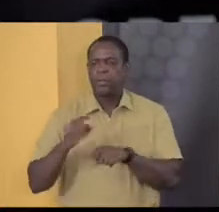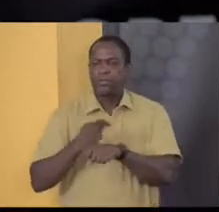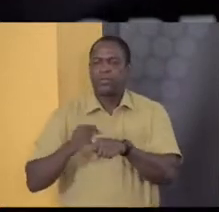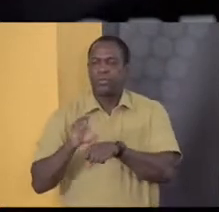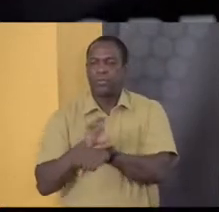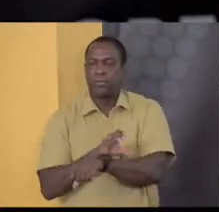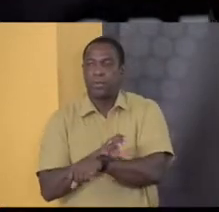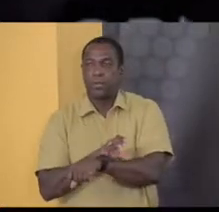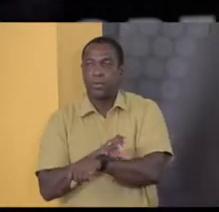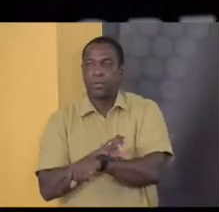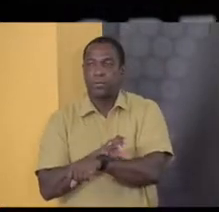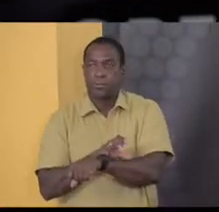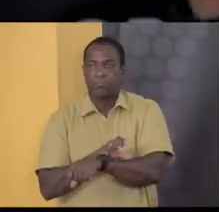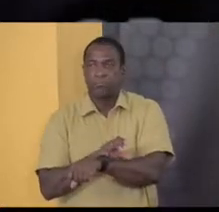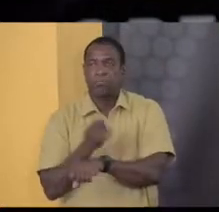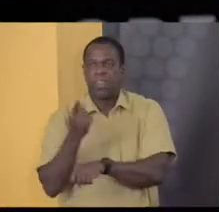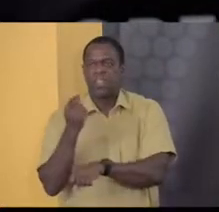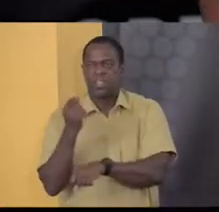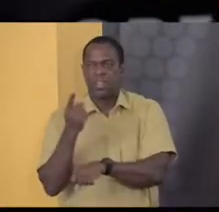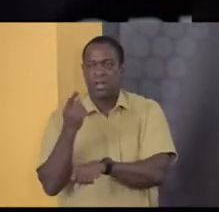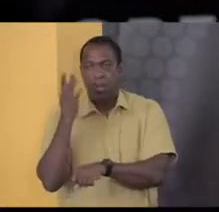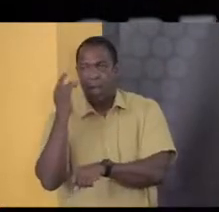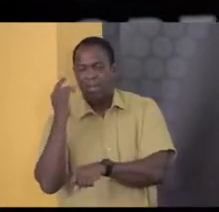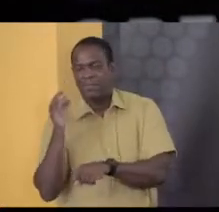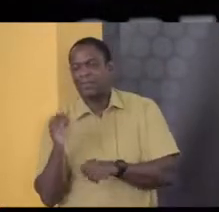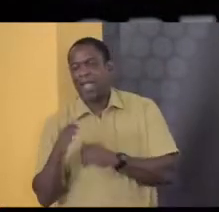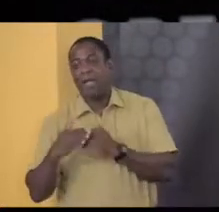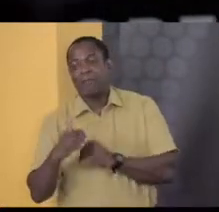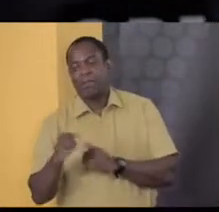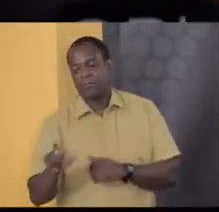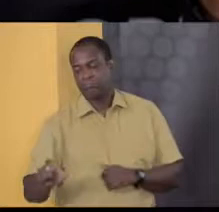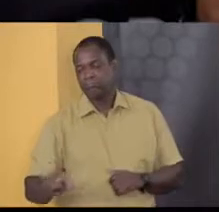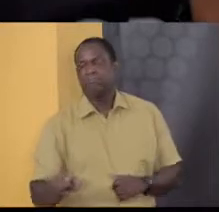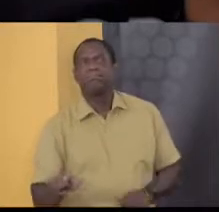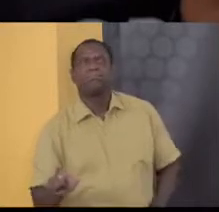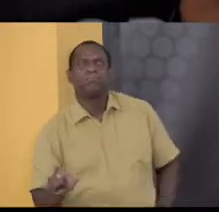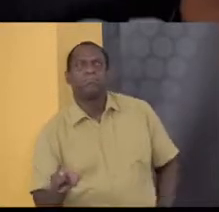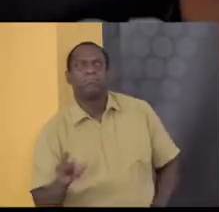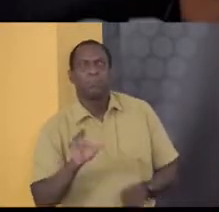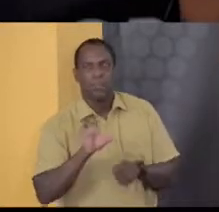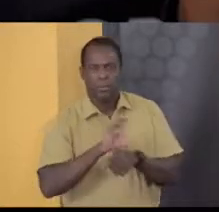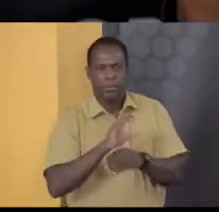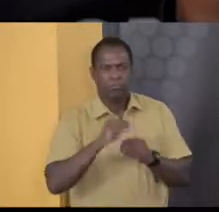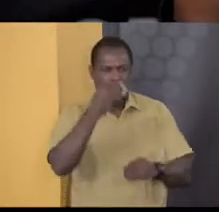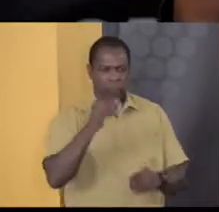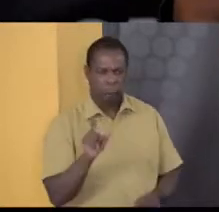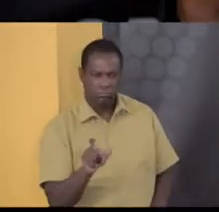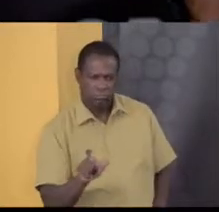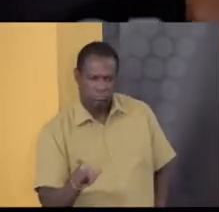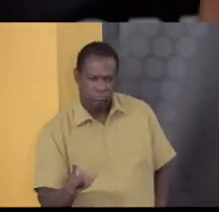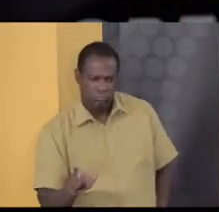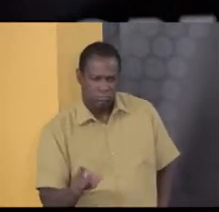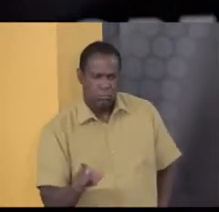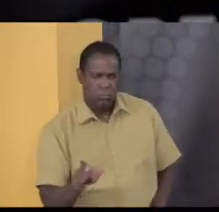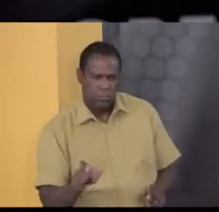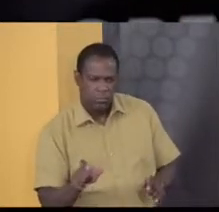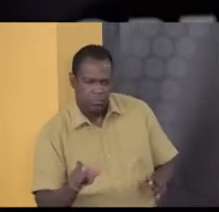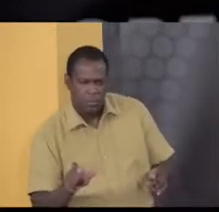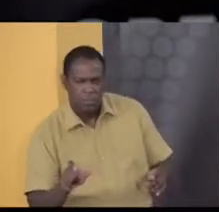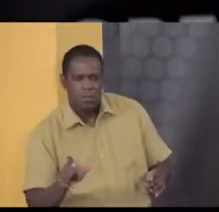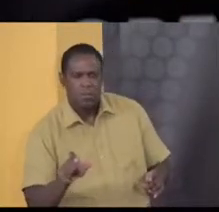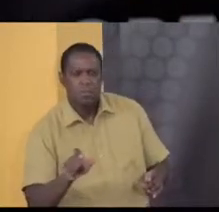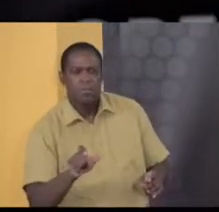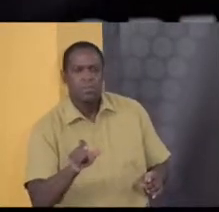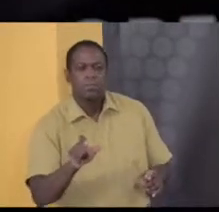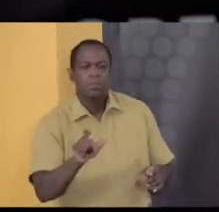do. Because basically the mouse is doing it for you, but you still have to understand the process, okay? And it actually makes it